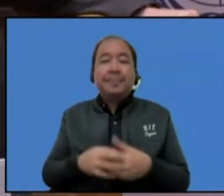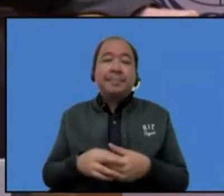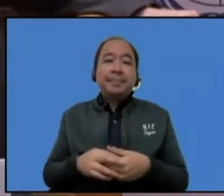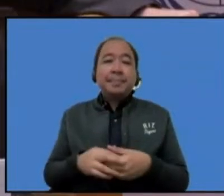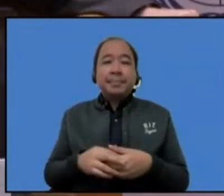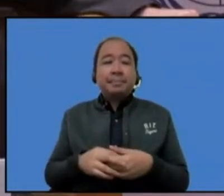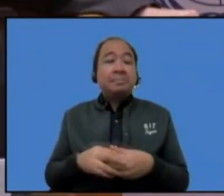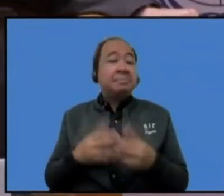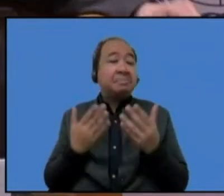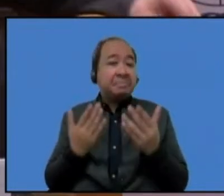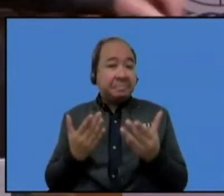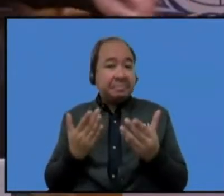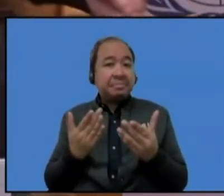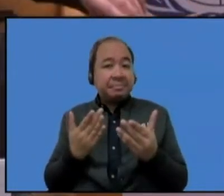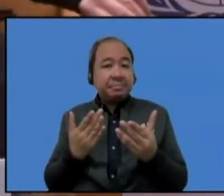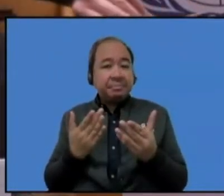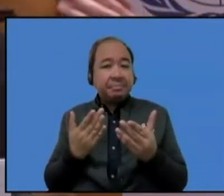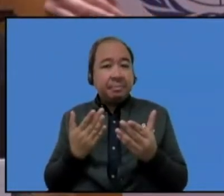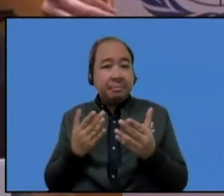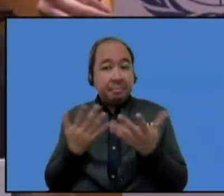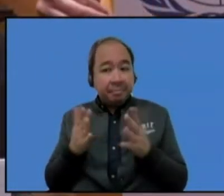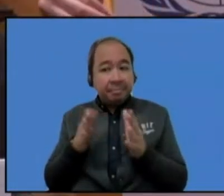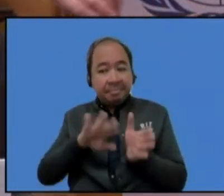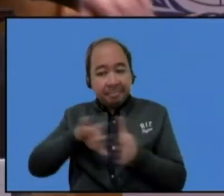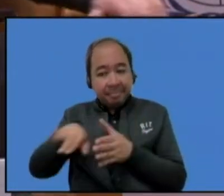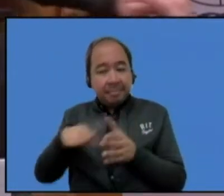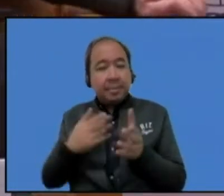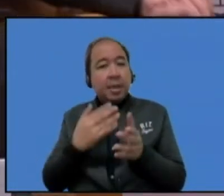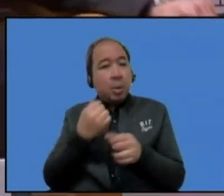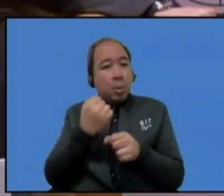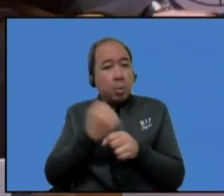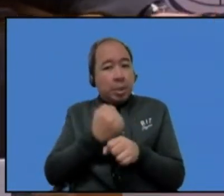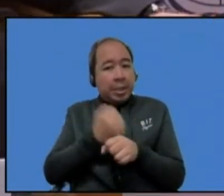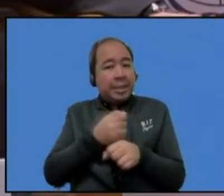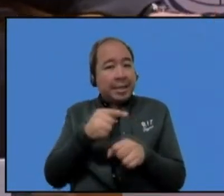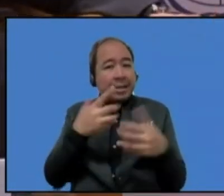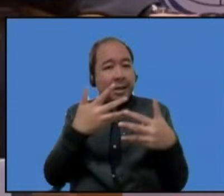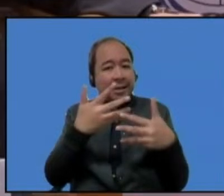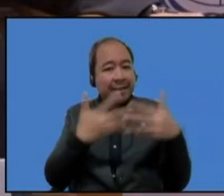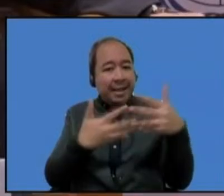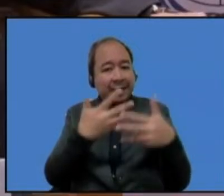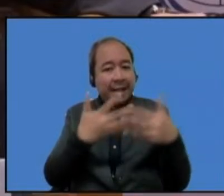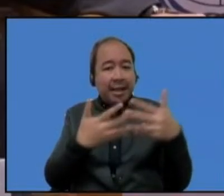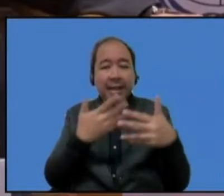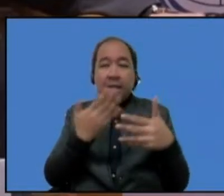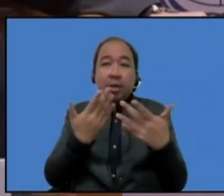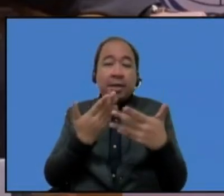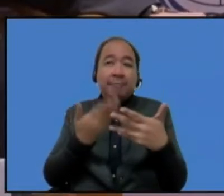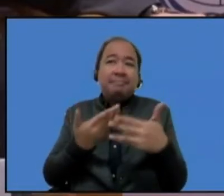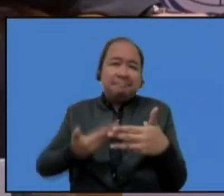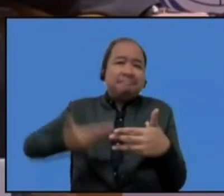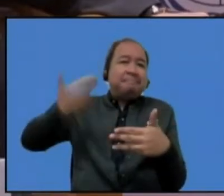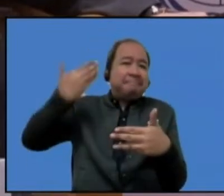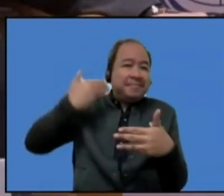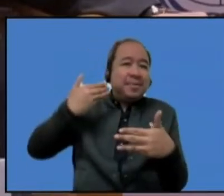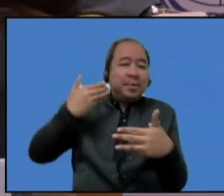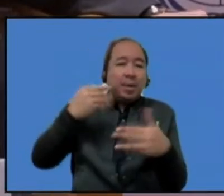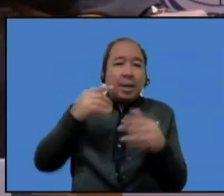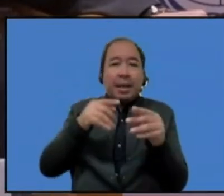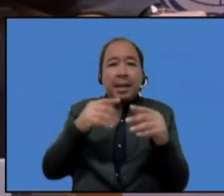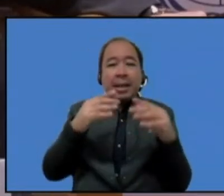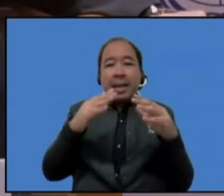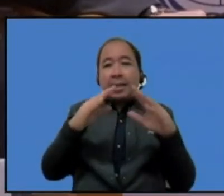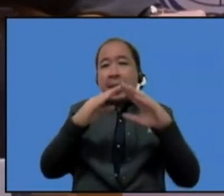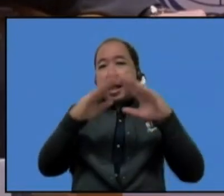also working on the data that we had from the previous national census. So it's an integration of